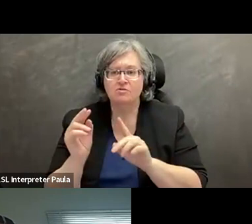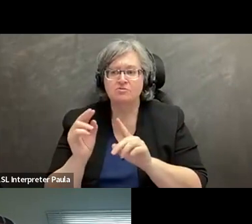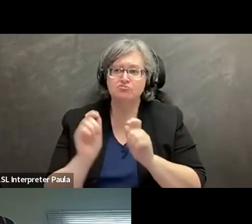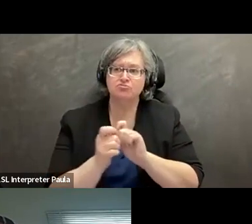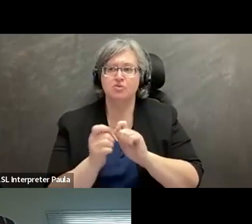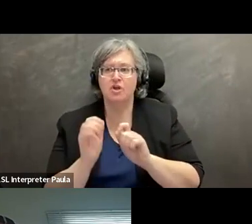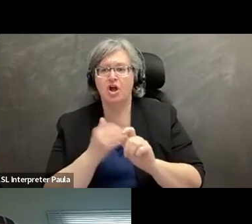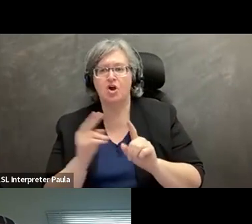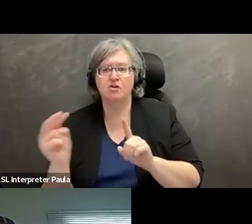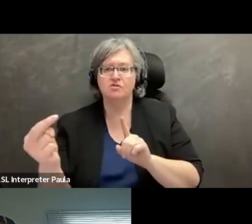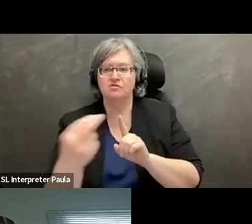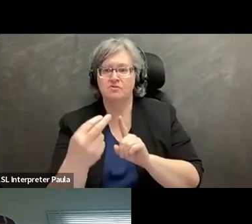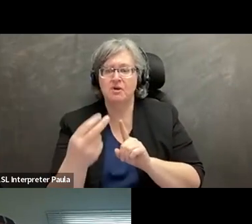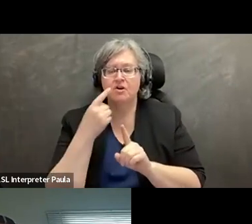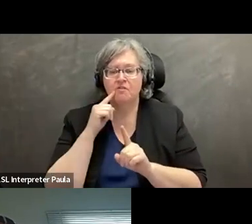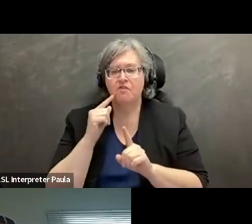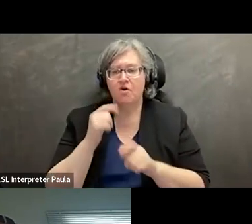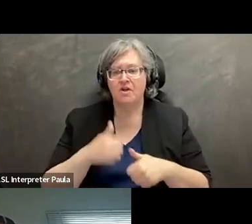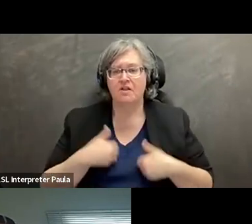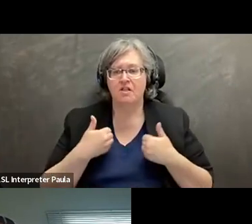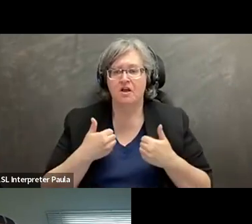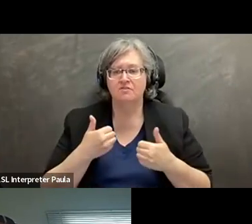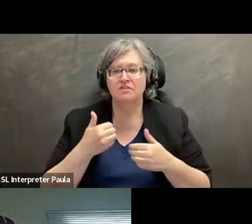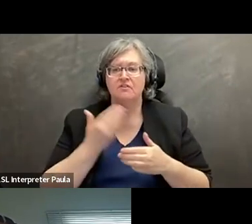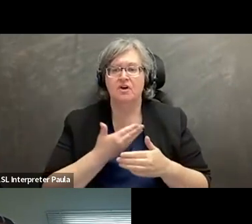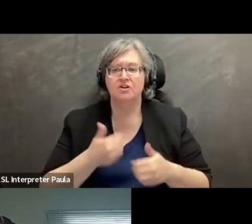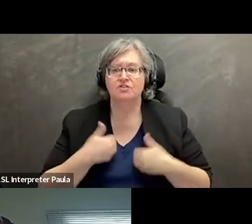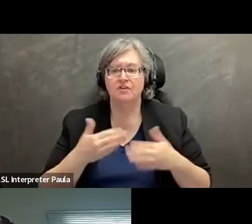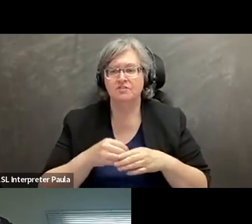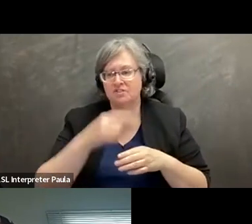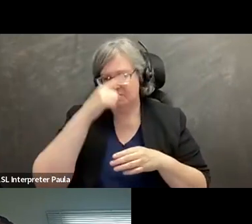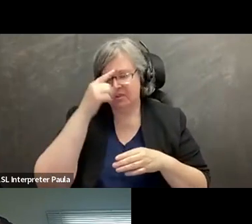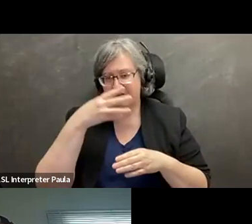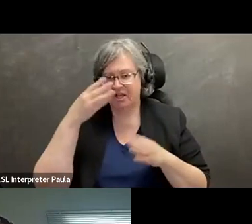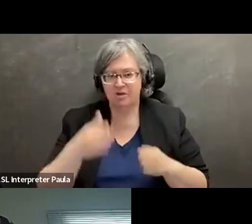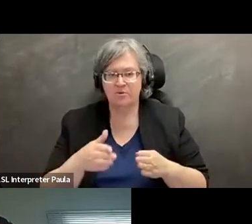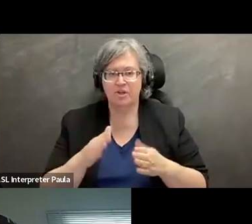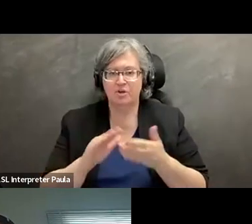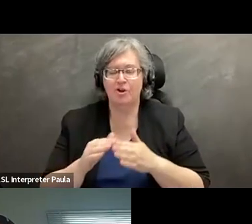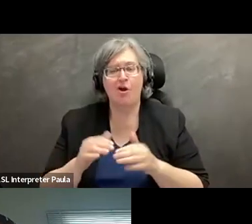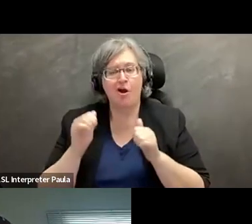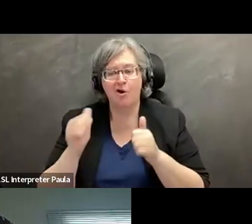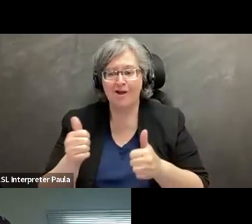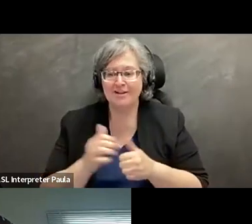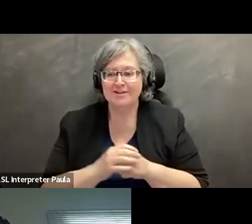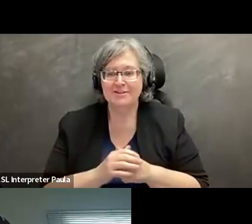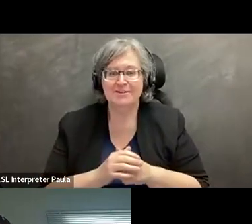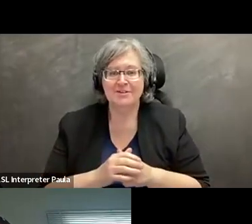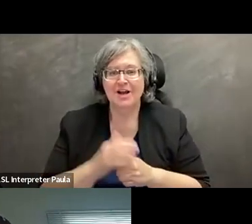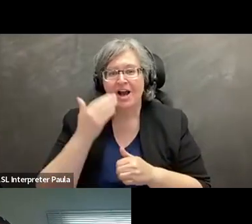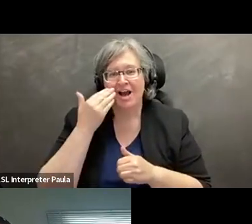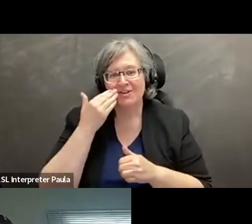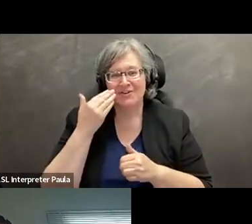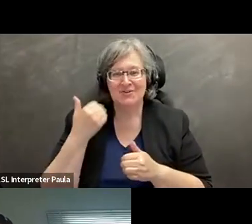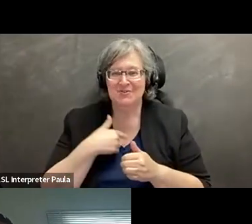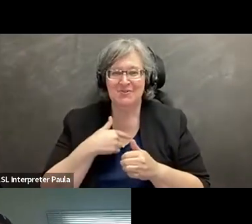for the lives of our survivors in the Black immigrant community. All right. I knew as we